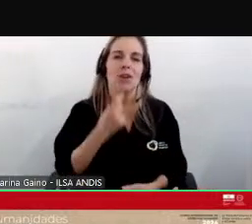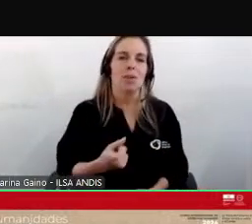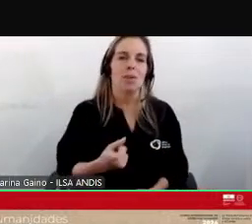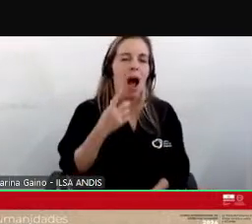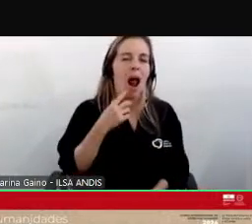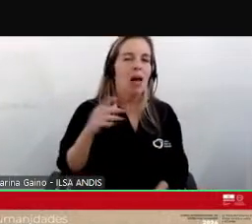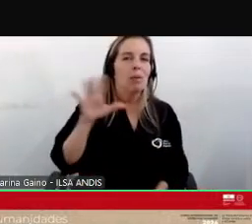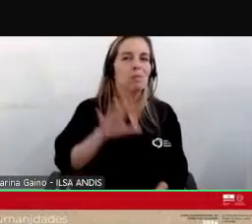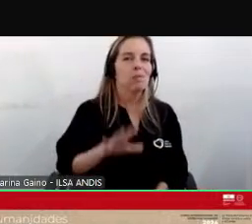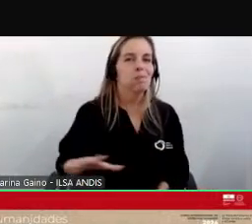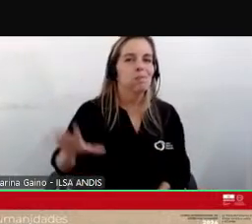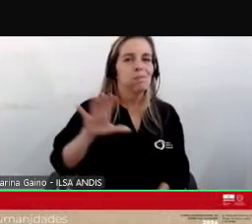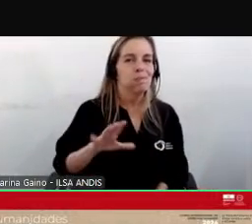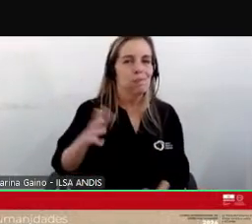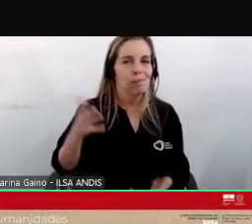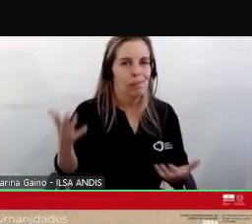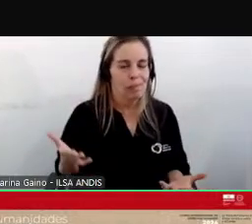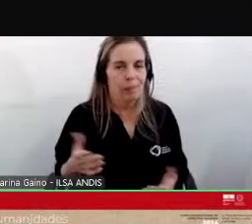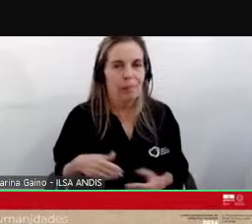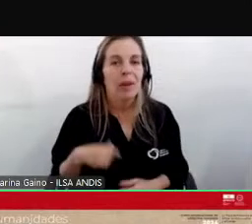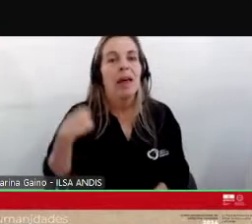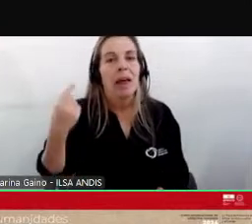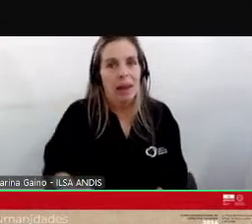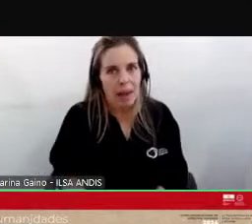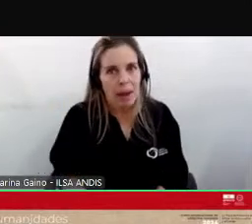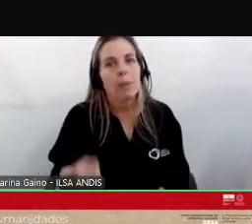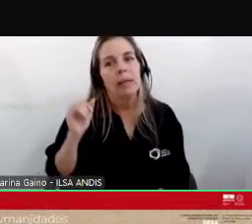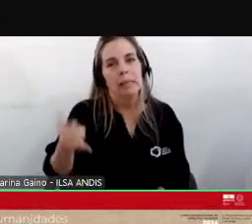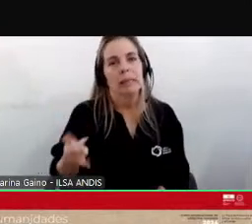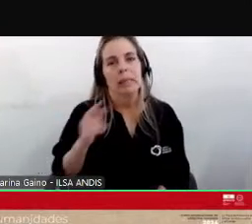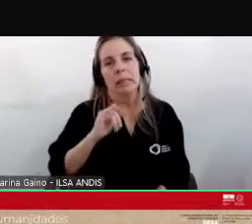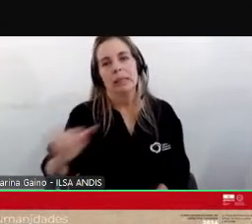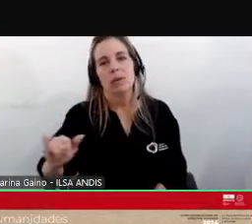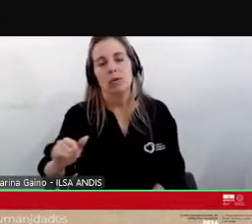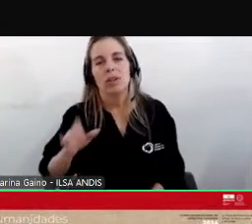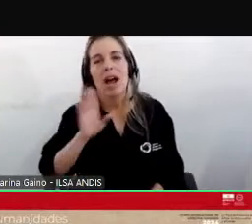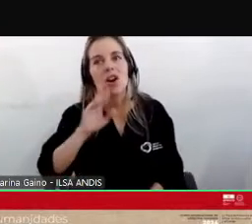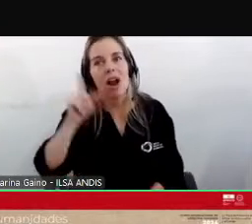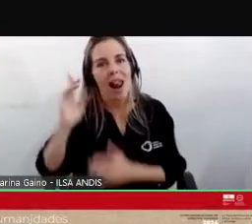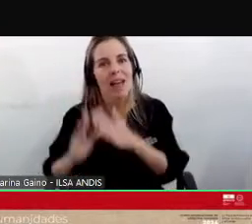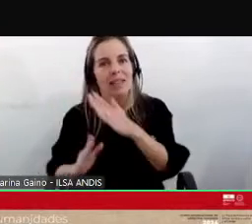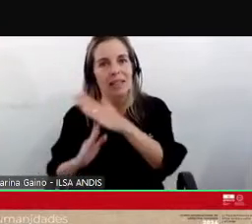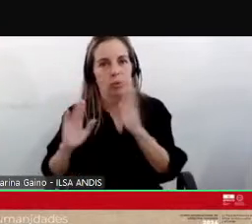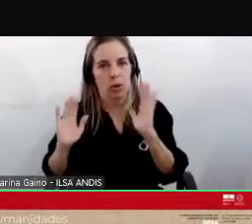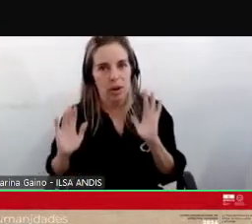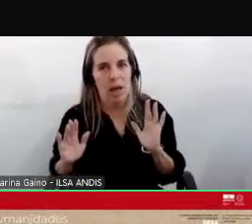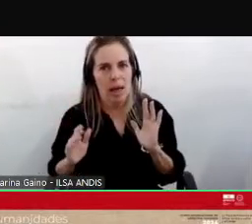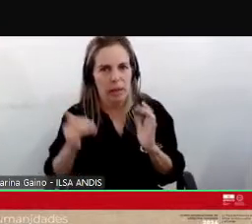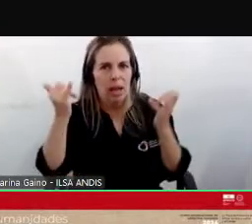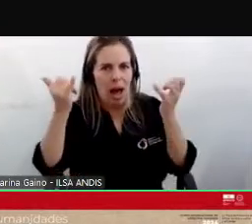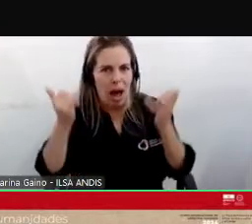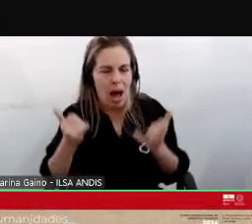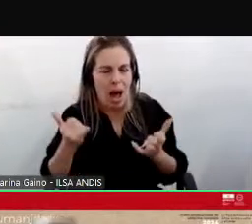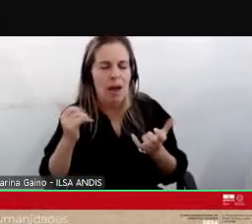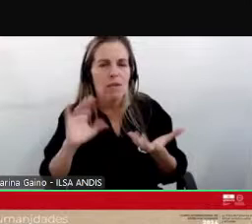authorities. So there's all types of different threats that can be used. It's not always